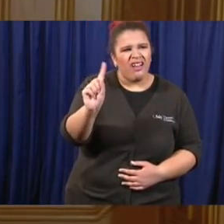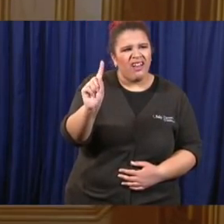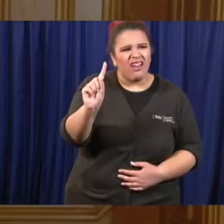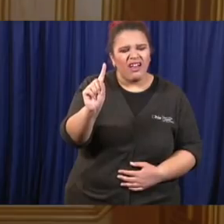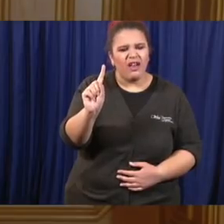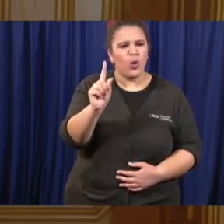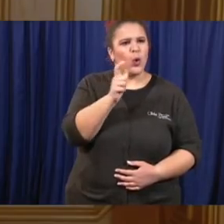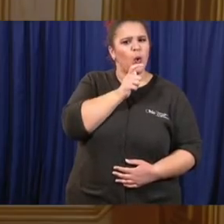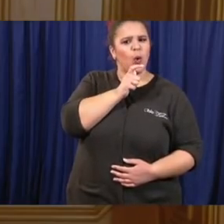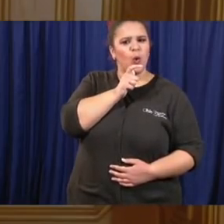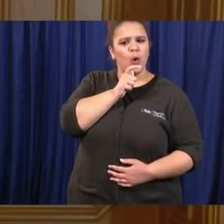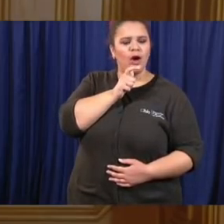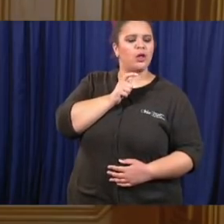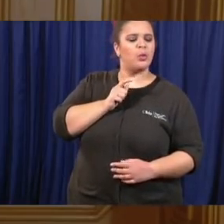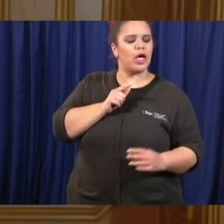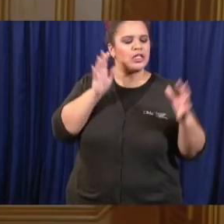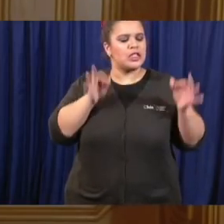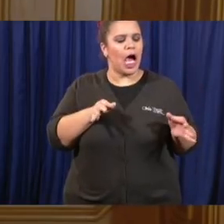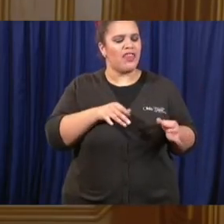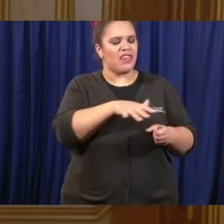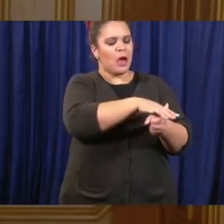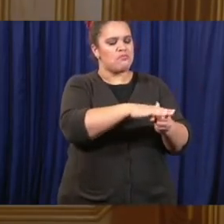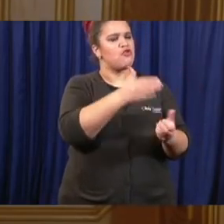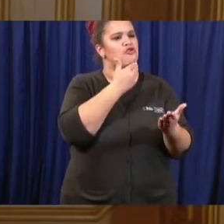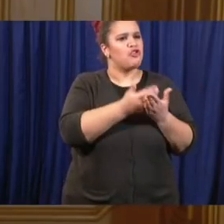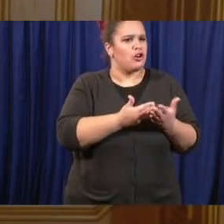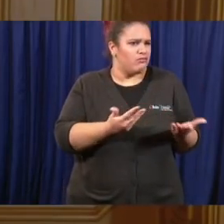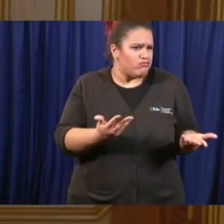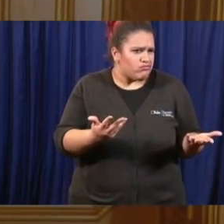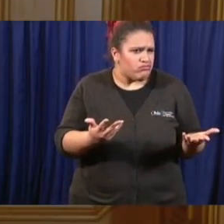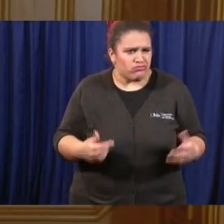makes sure that that's a good place? Yeah, and that's